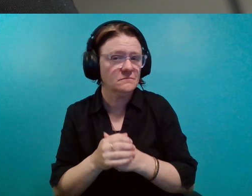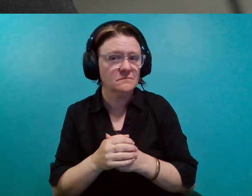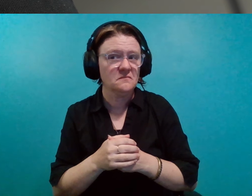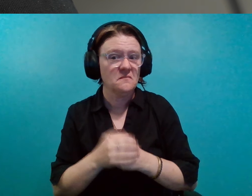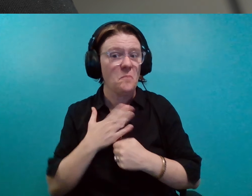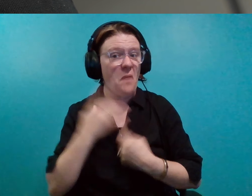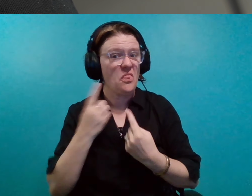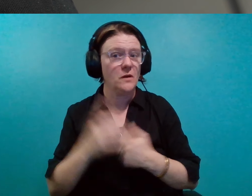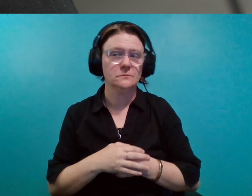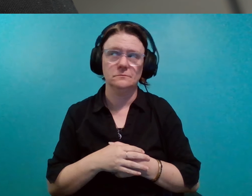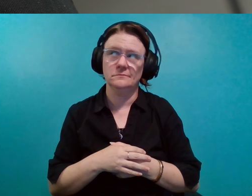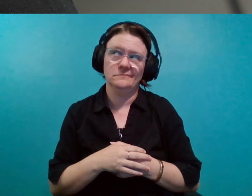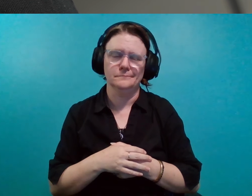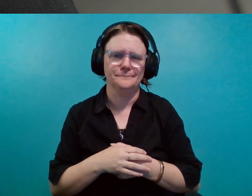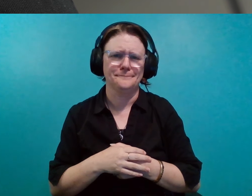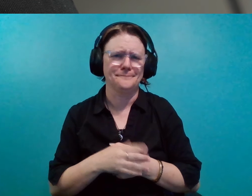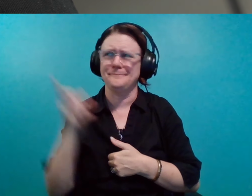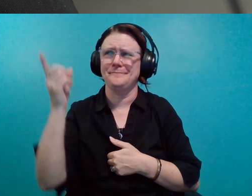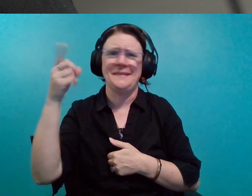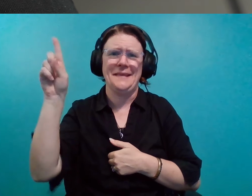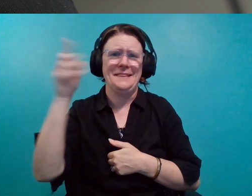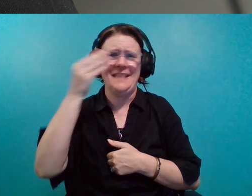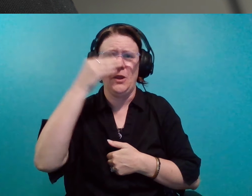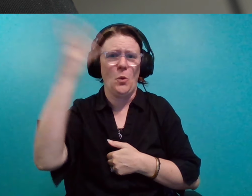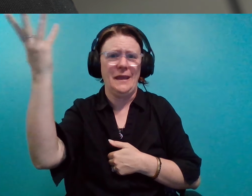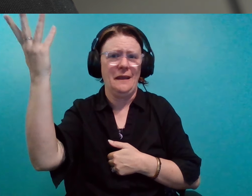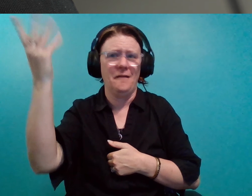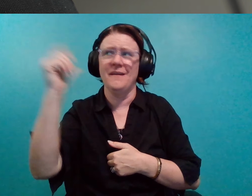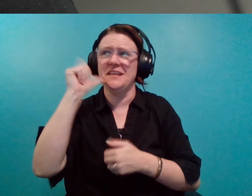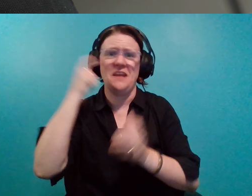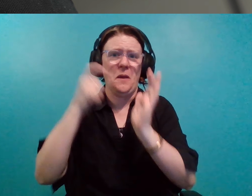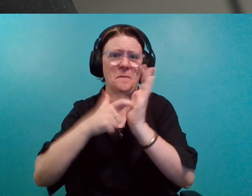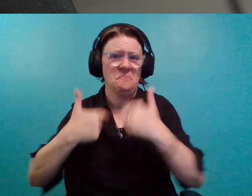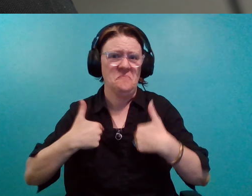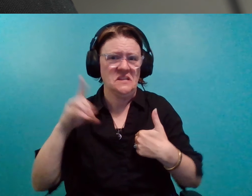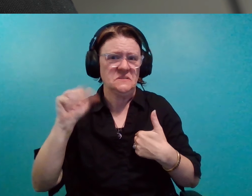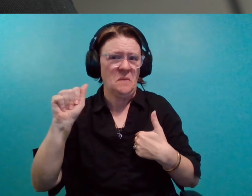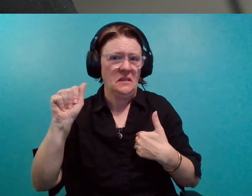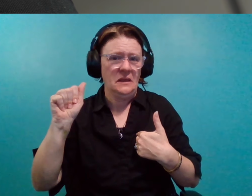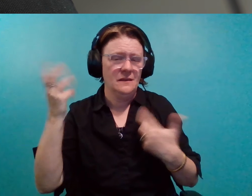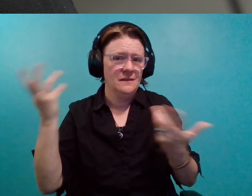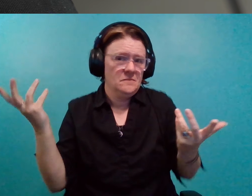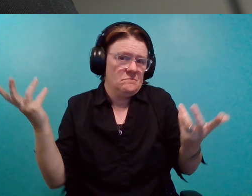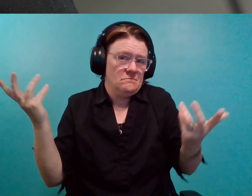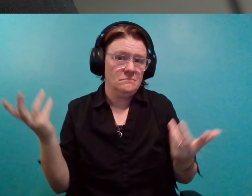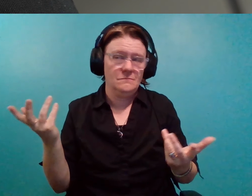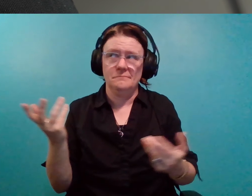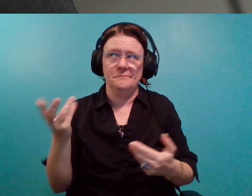thought process was, no candidate has directly acknowledged me as a person with